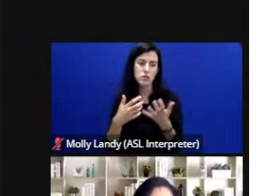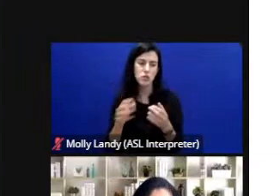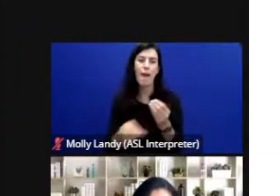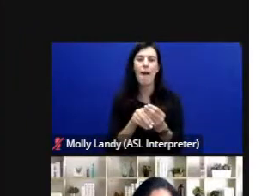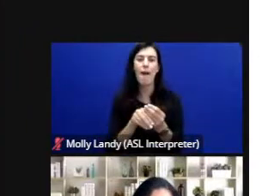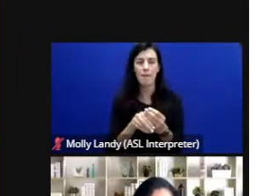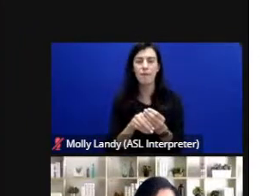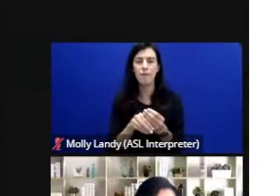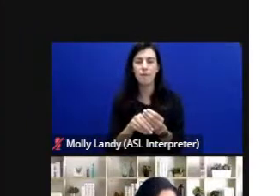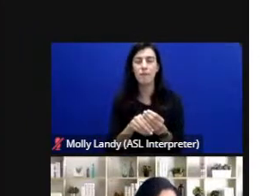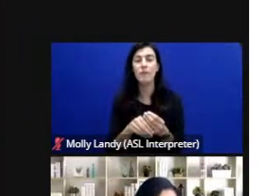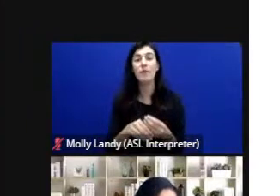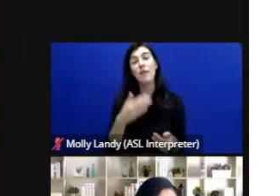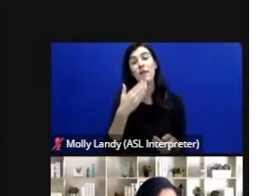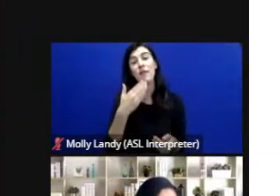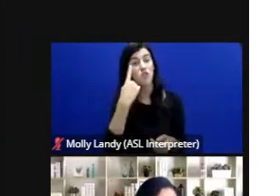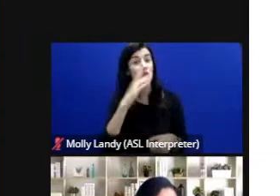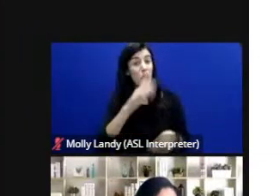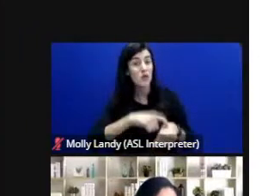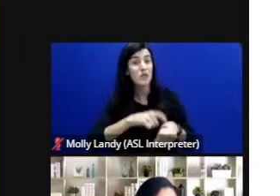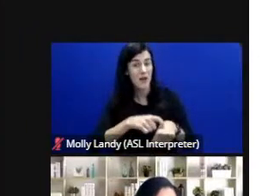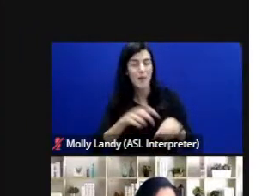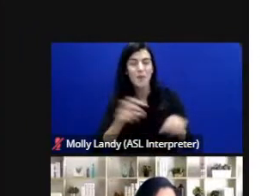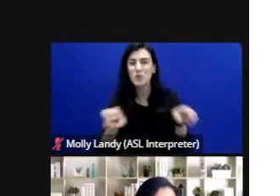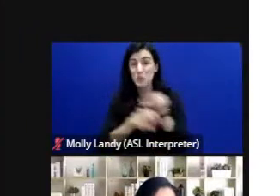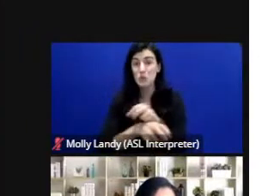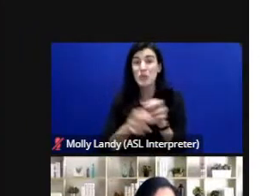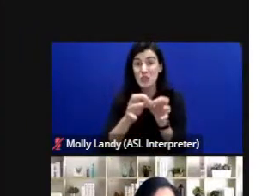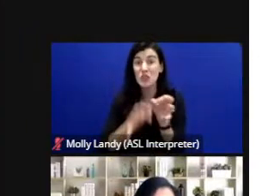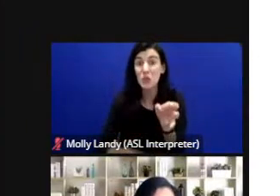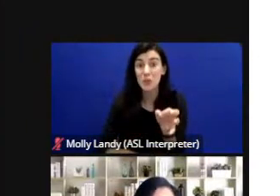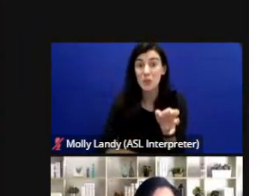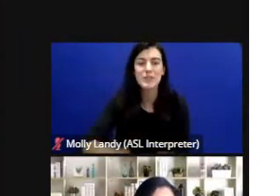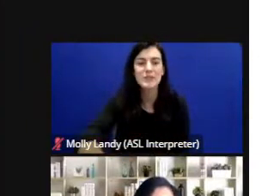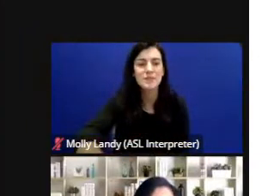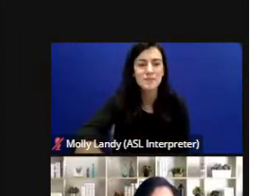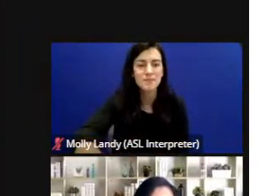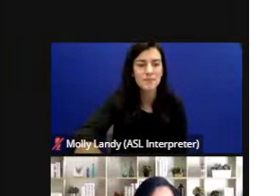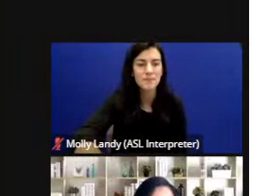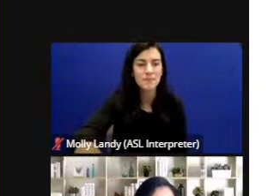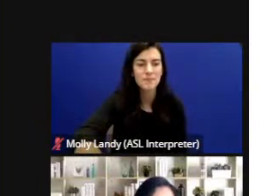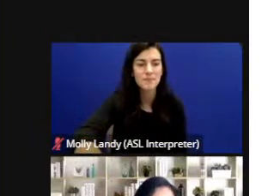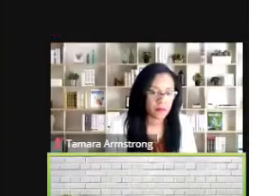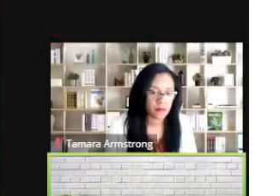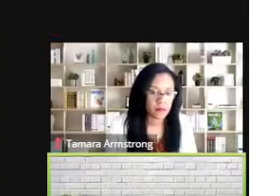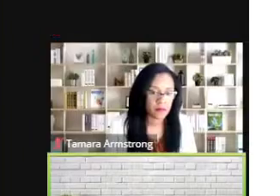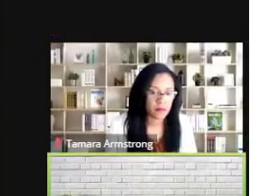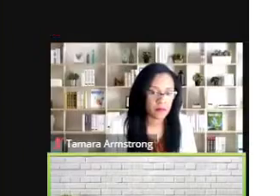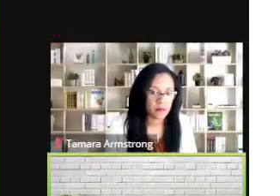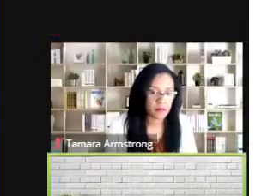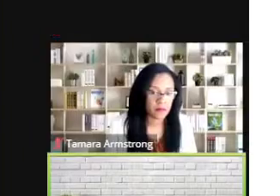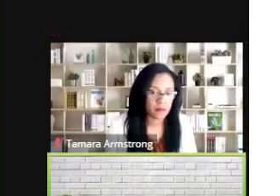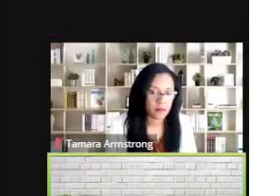time. With that, Jennifer, the next speaker. Marie Smith.